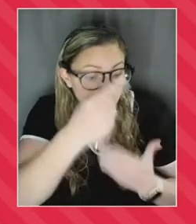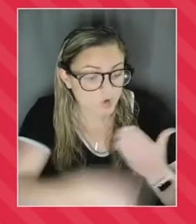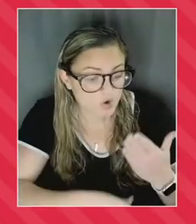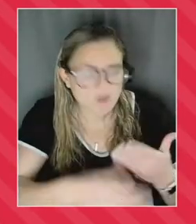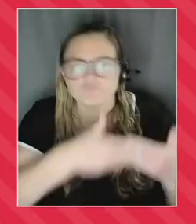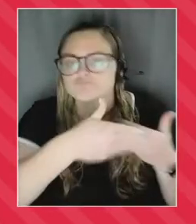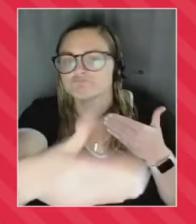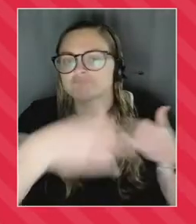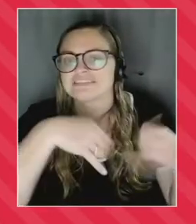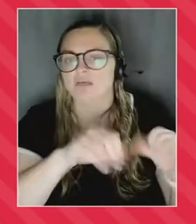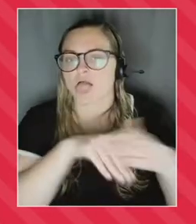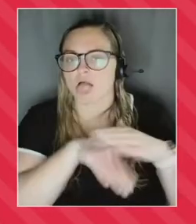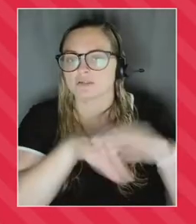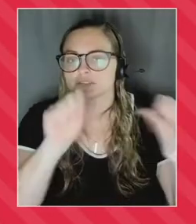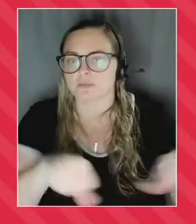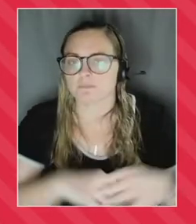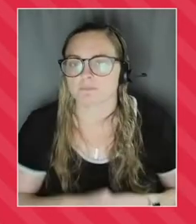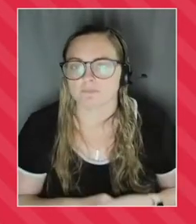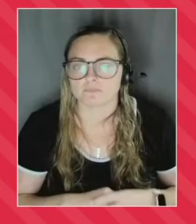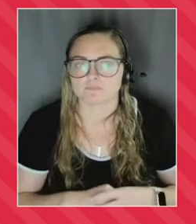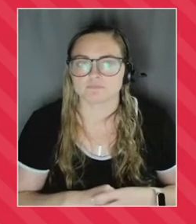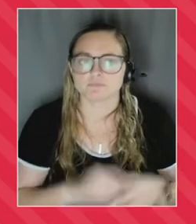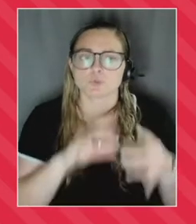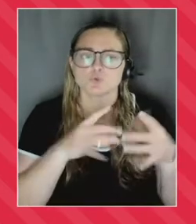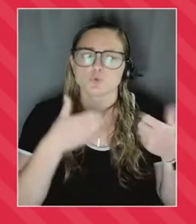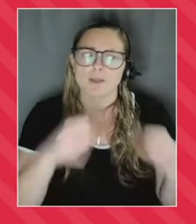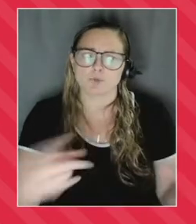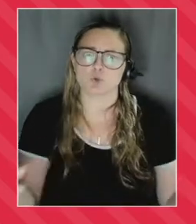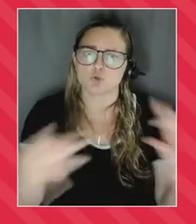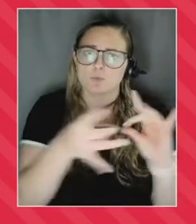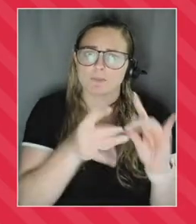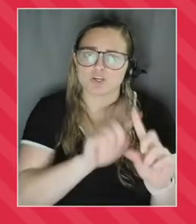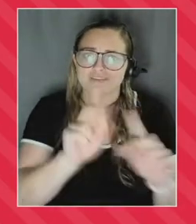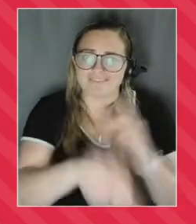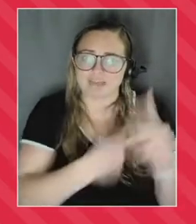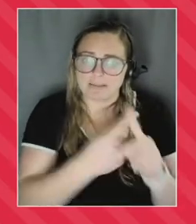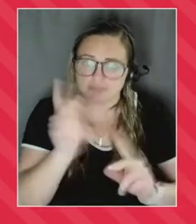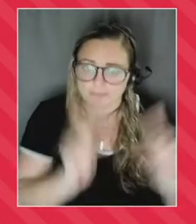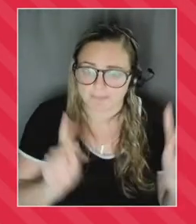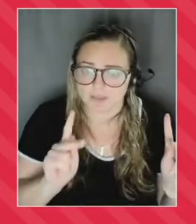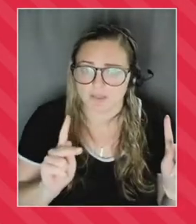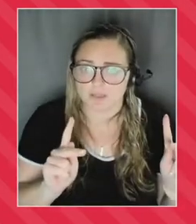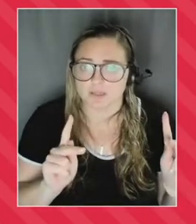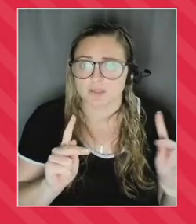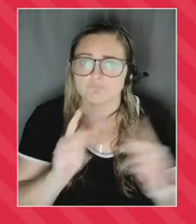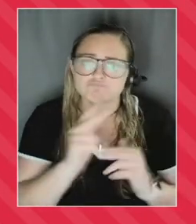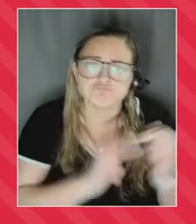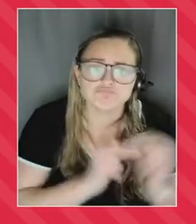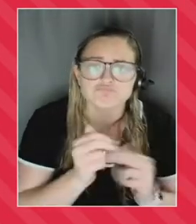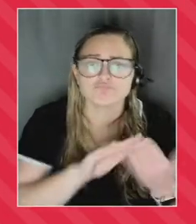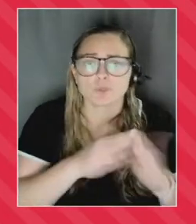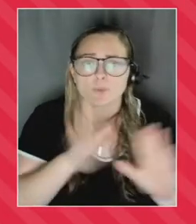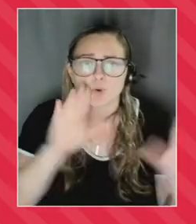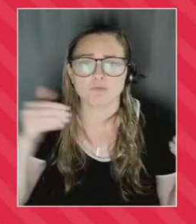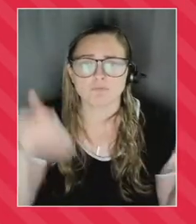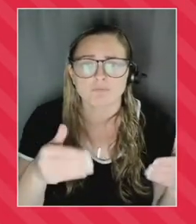This is an opportunity to bridge all kinds of people and to build community around